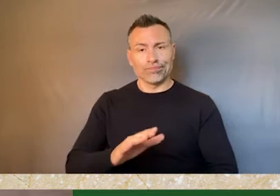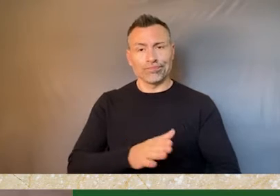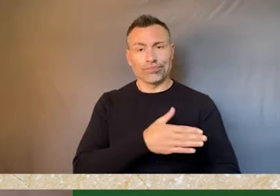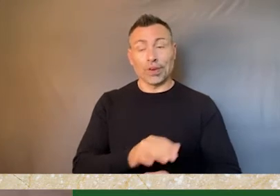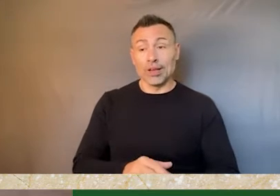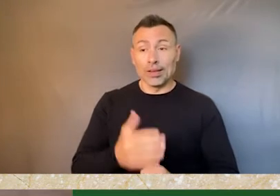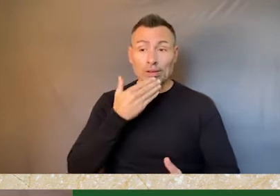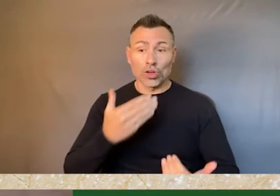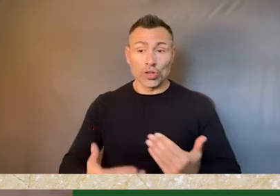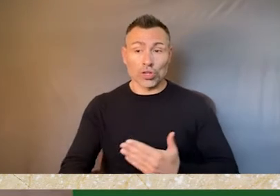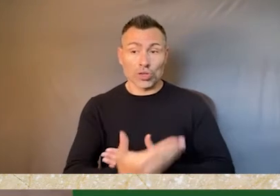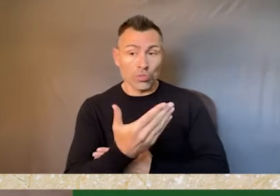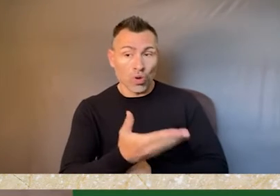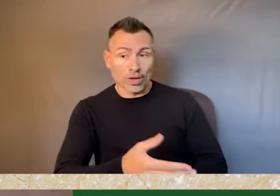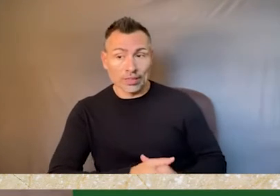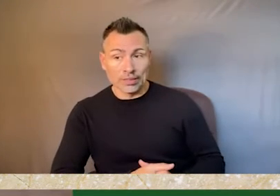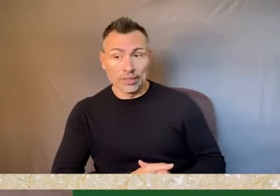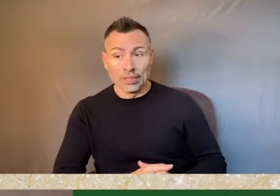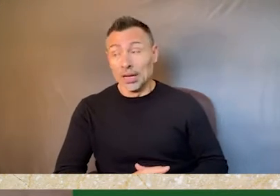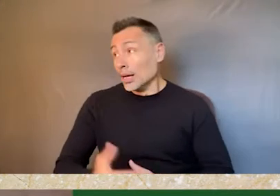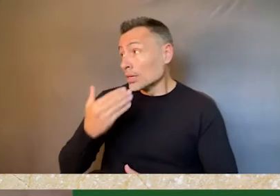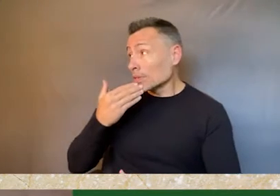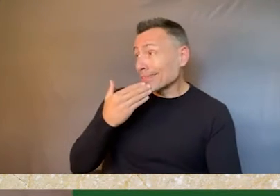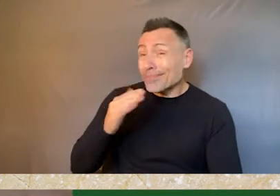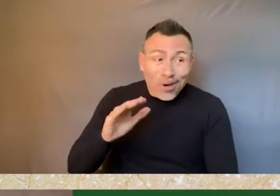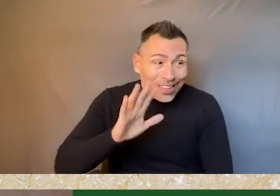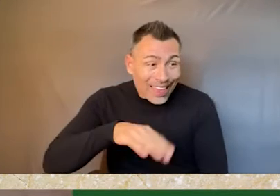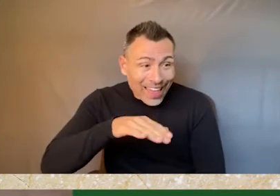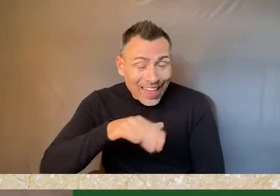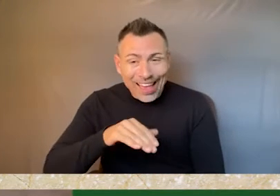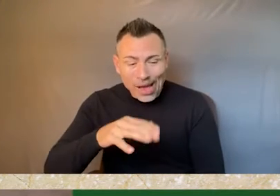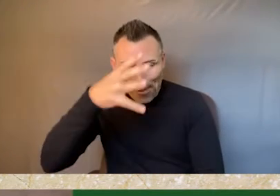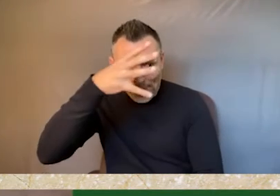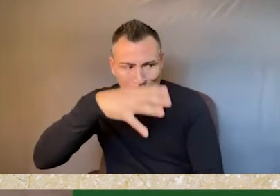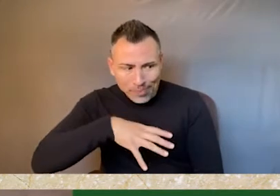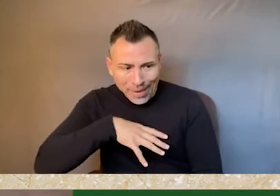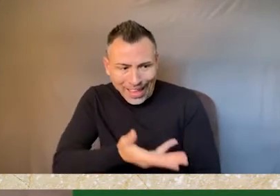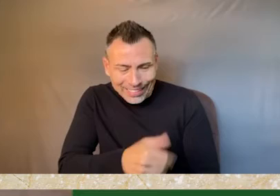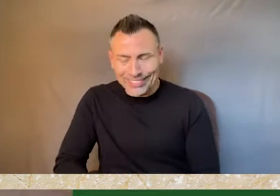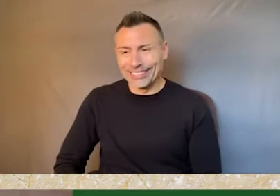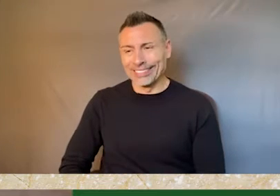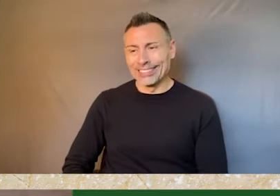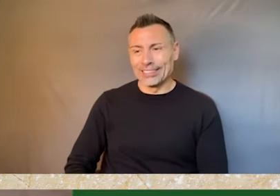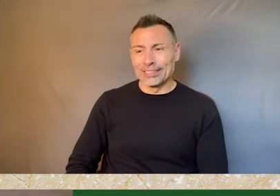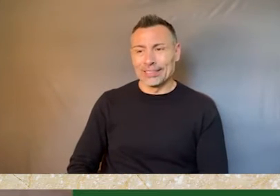Good morning, Bob. Morning there, big man.